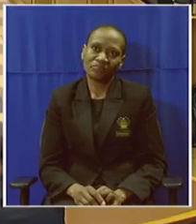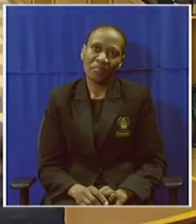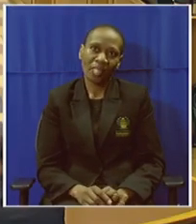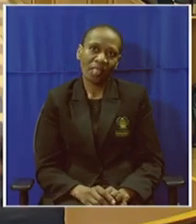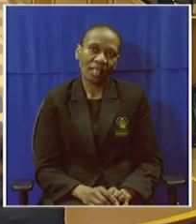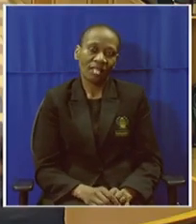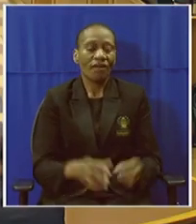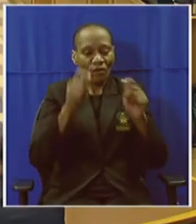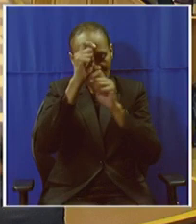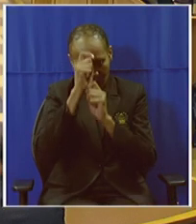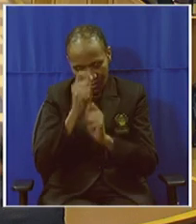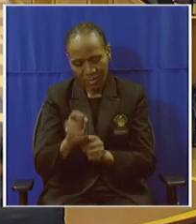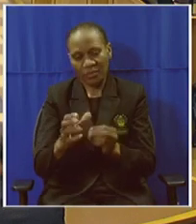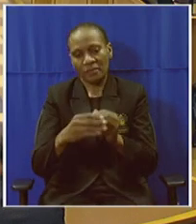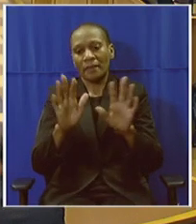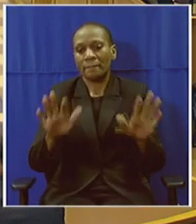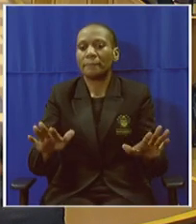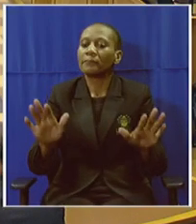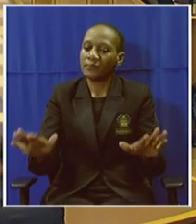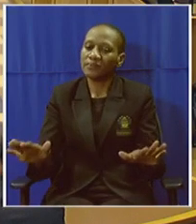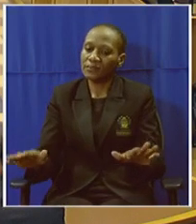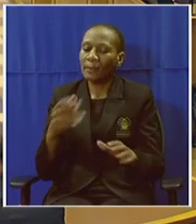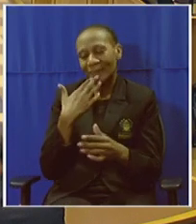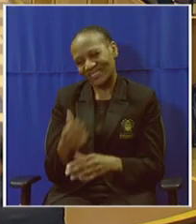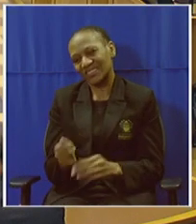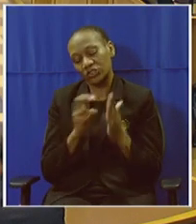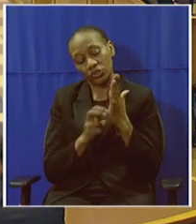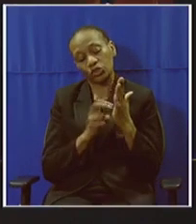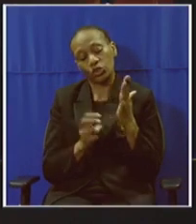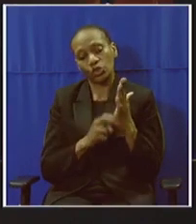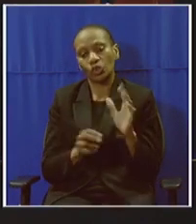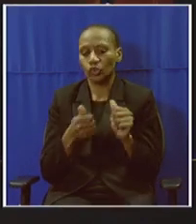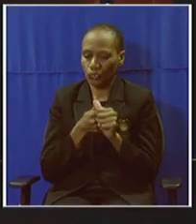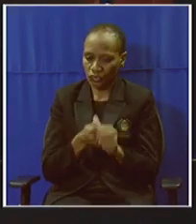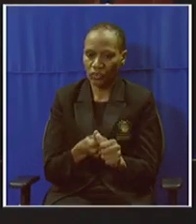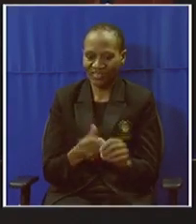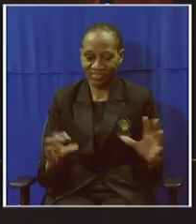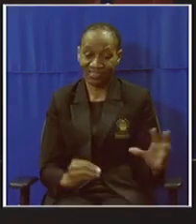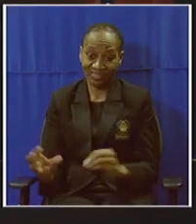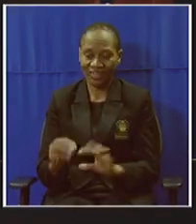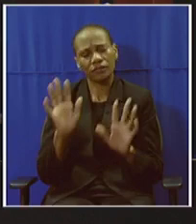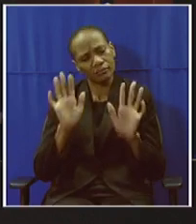Honourable members, let us observe the rules and stay away from gestures.